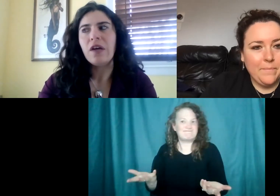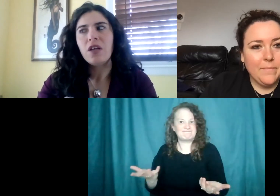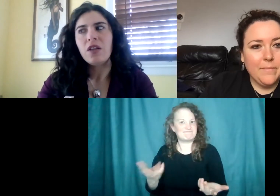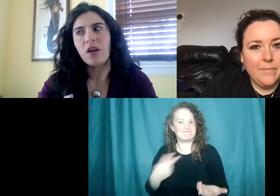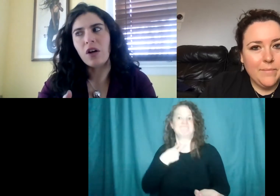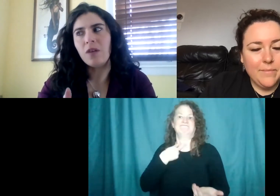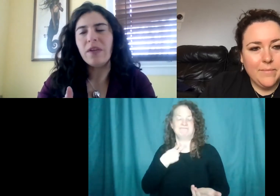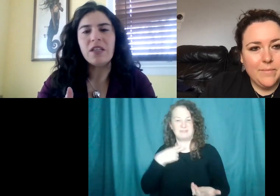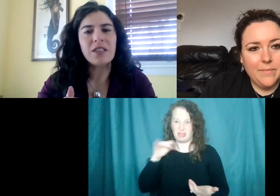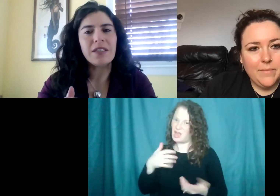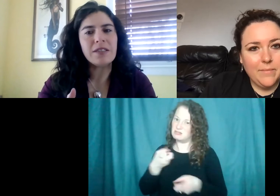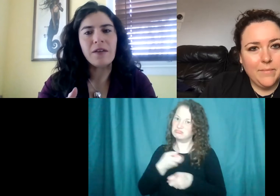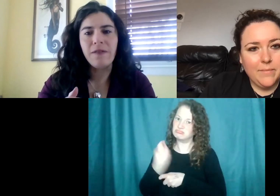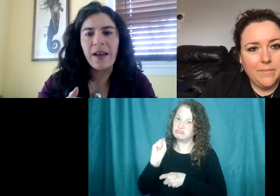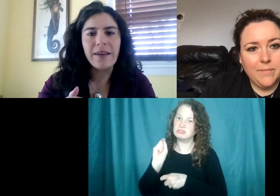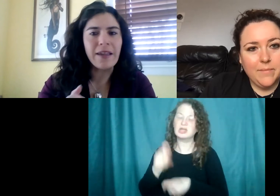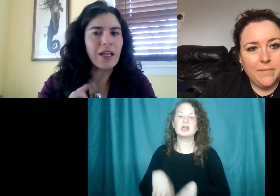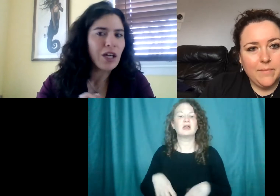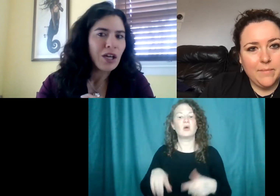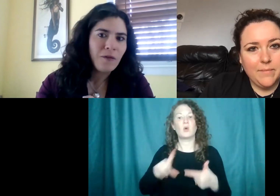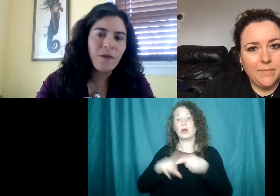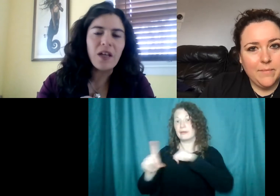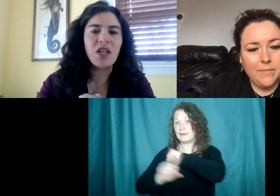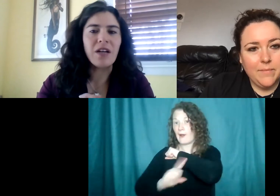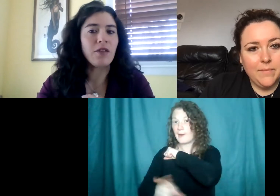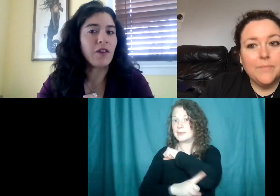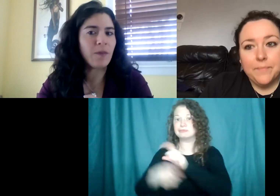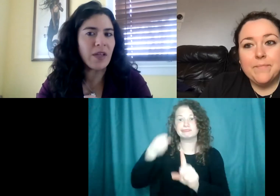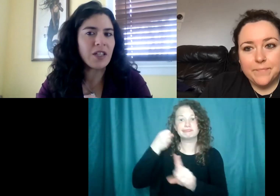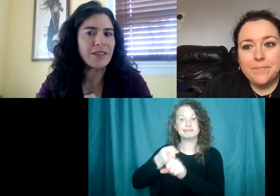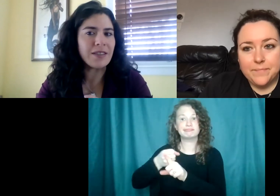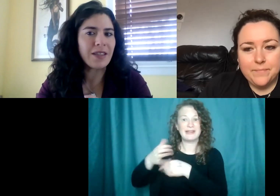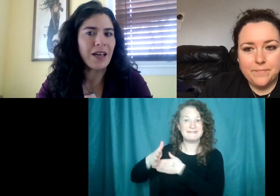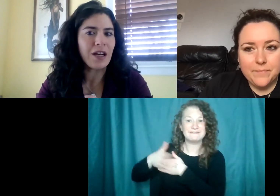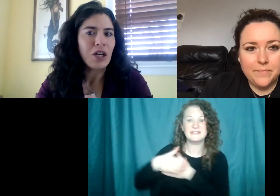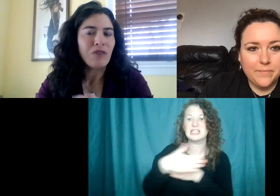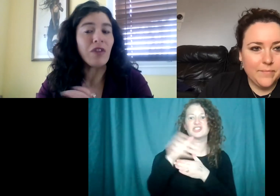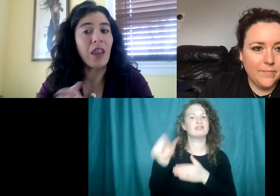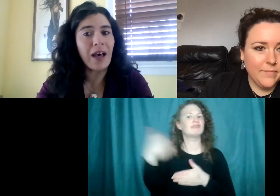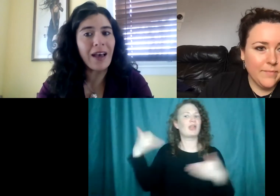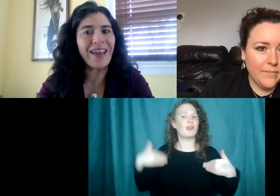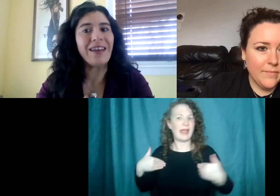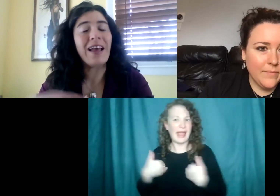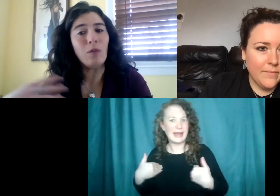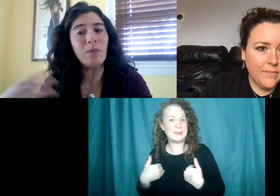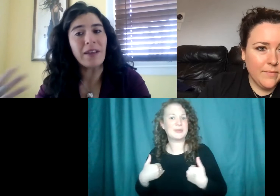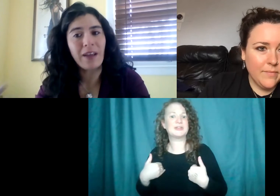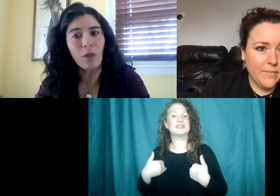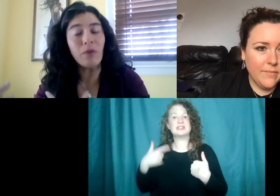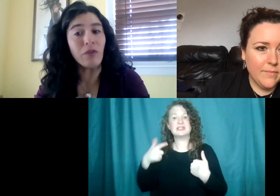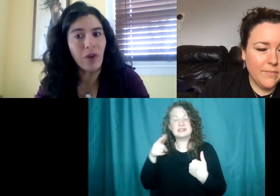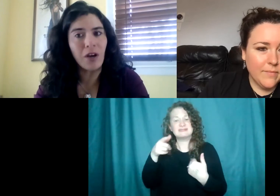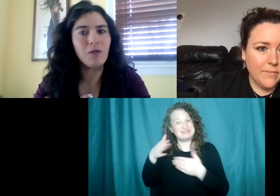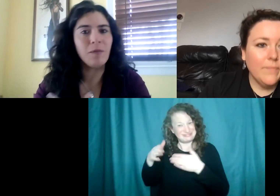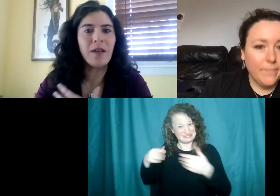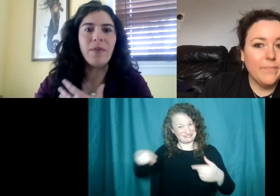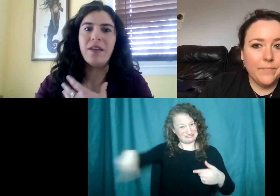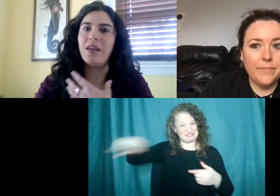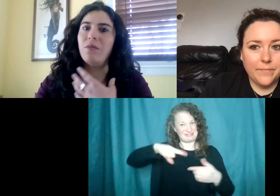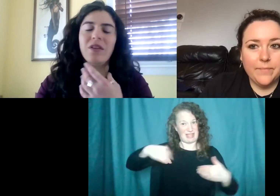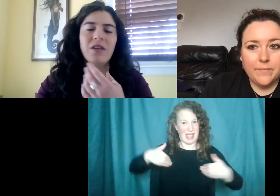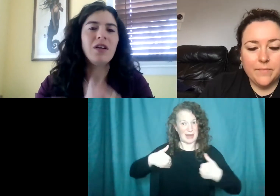if the garbage is affecting fish and other species that rely and help the kelp grow